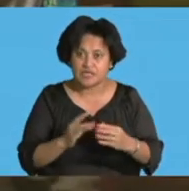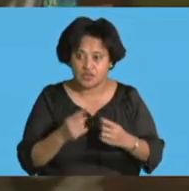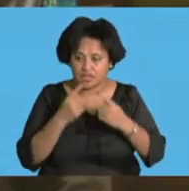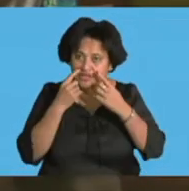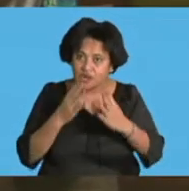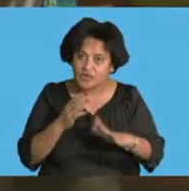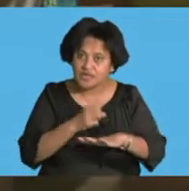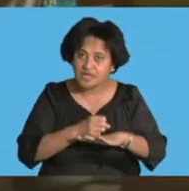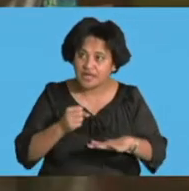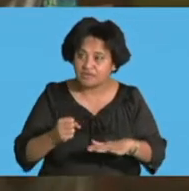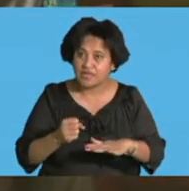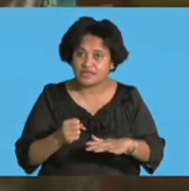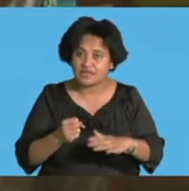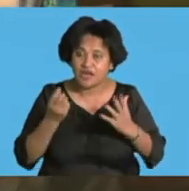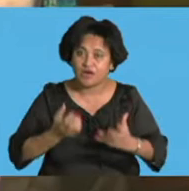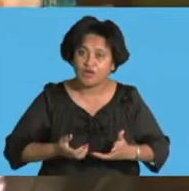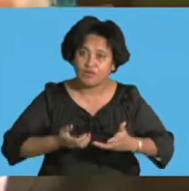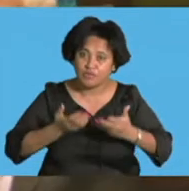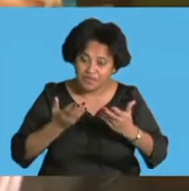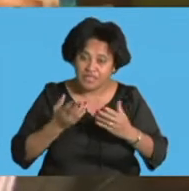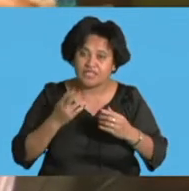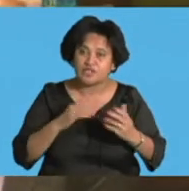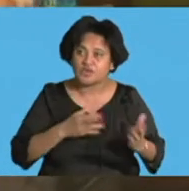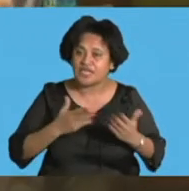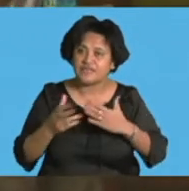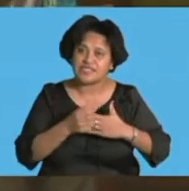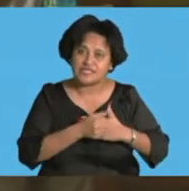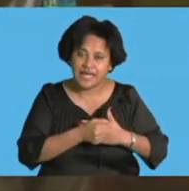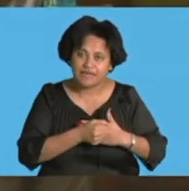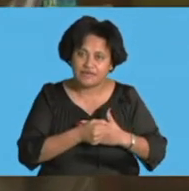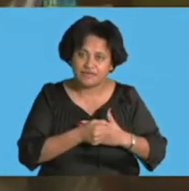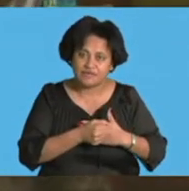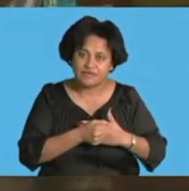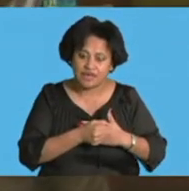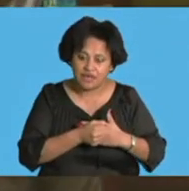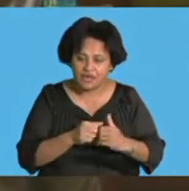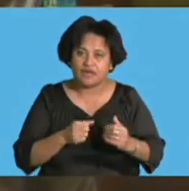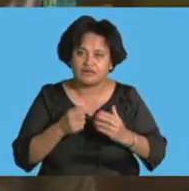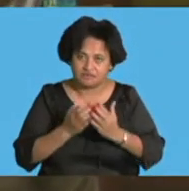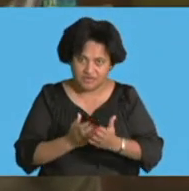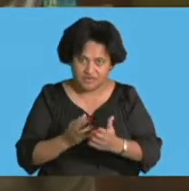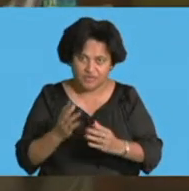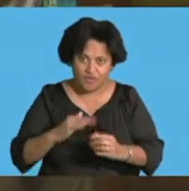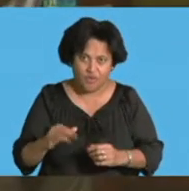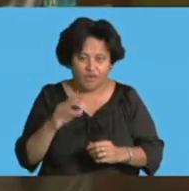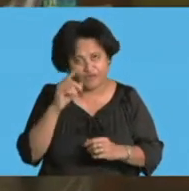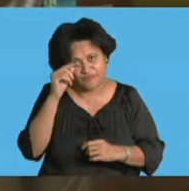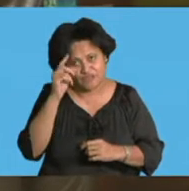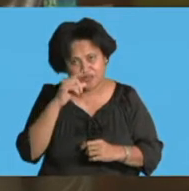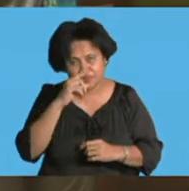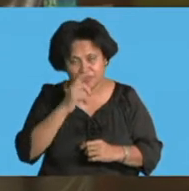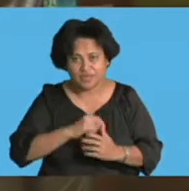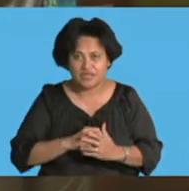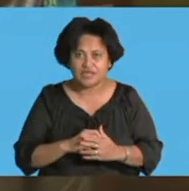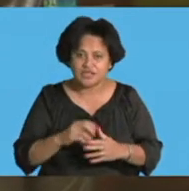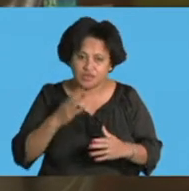in ensuring safe, reliable and affordable shipping services for all Fijians. This budget is targeted toward enhancing the